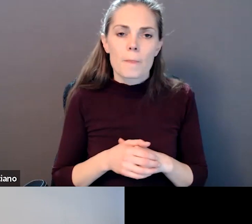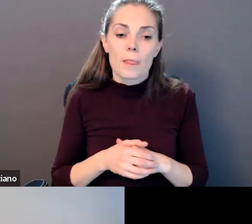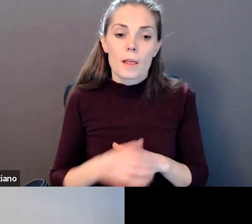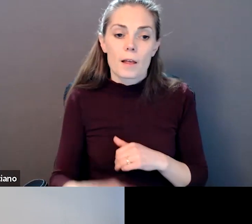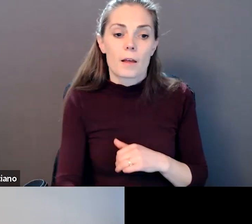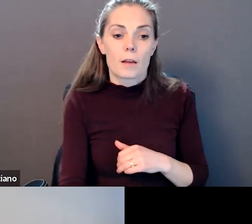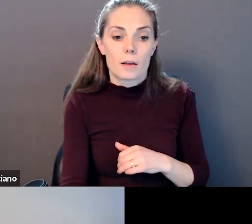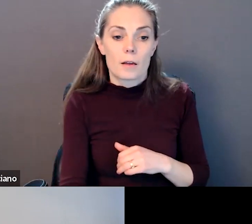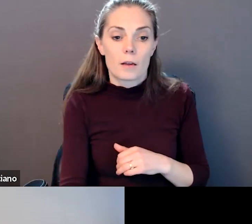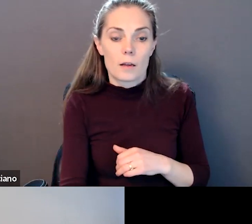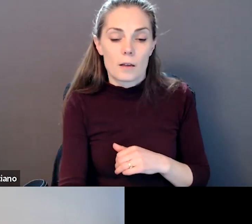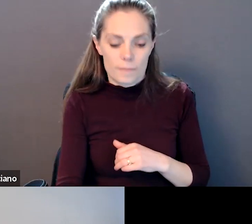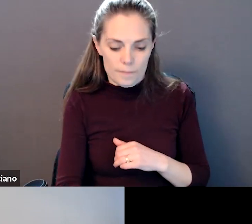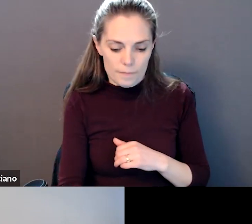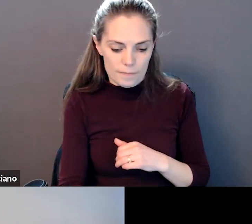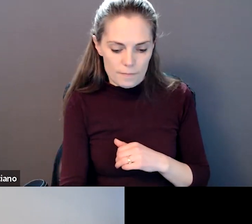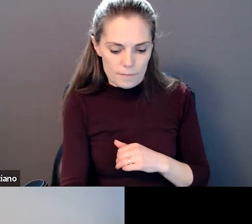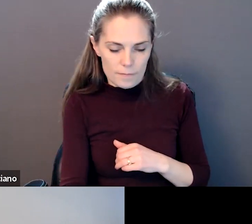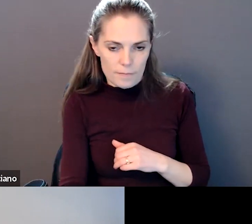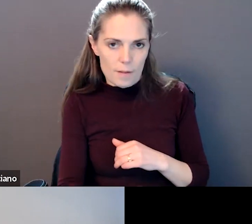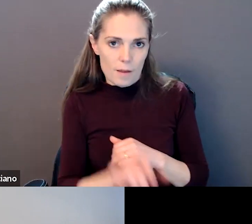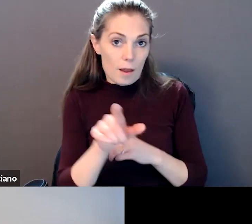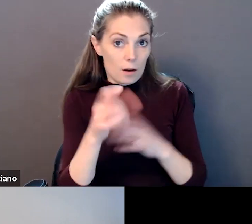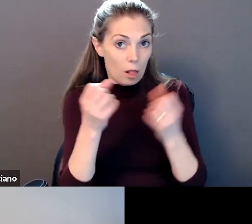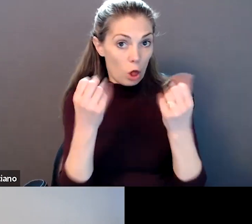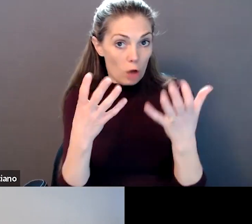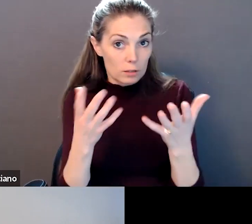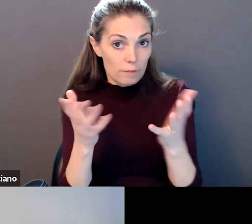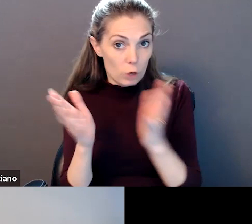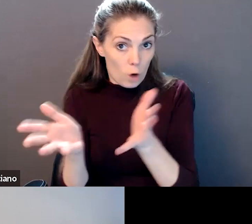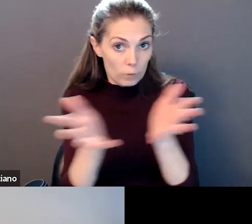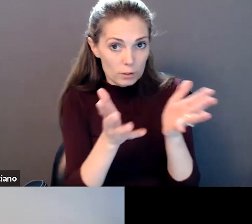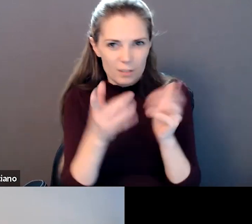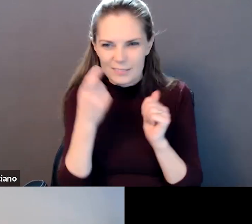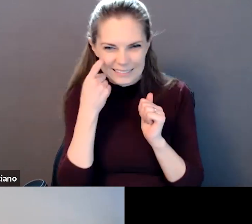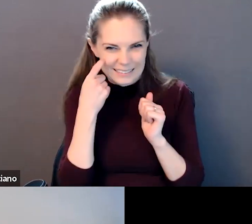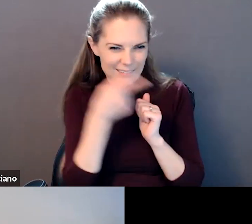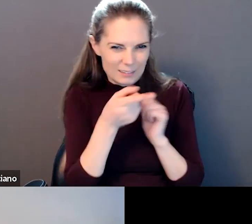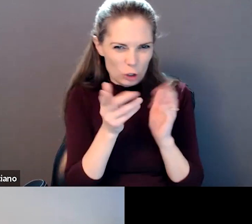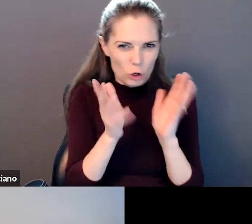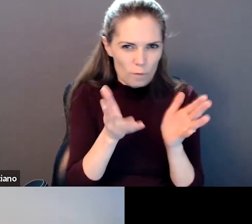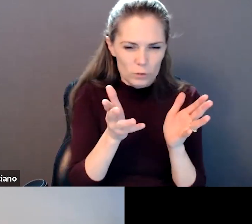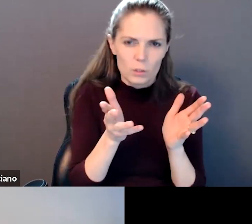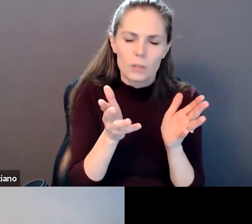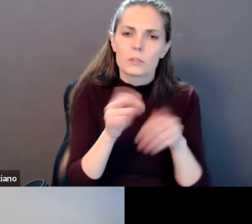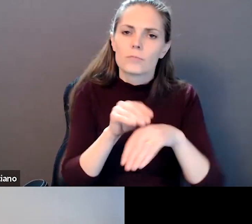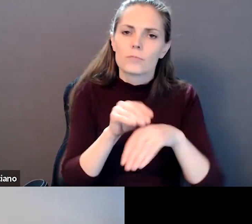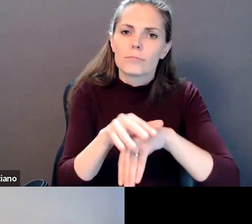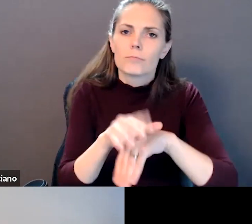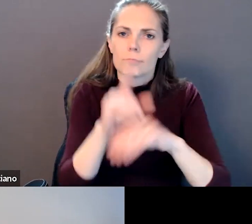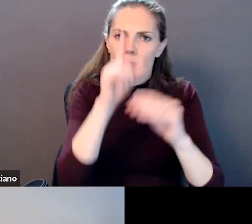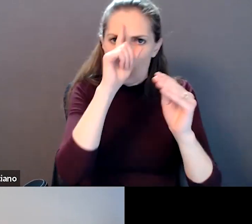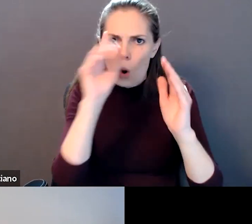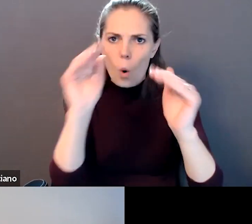just finished, really lends so much hope to what is